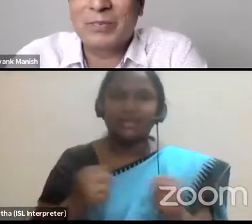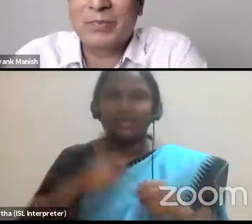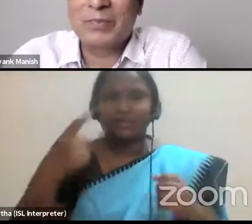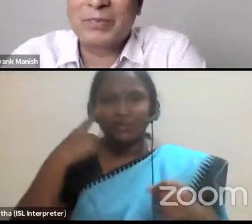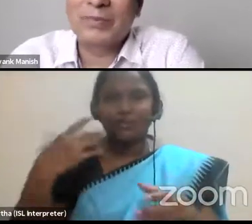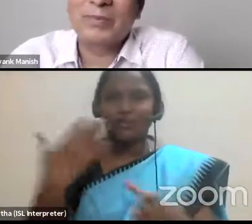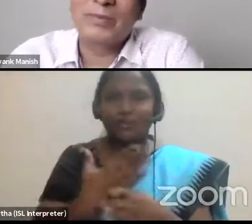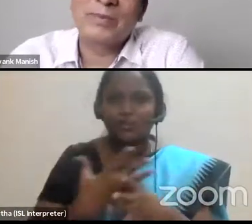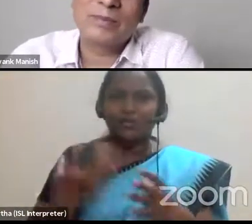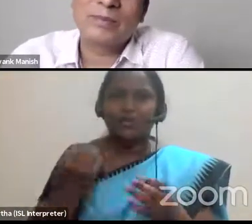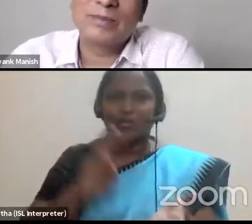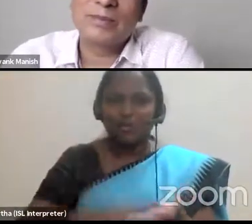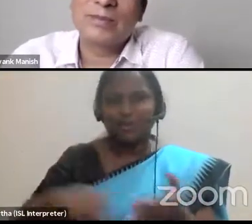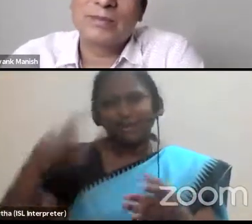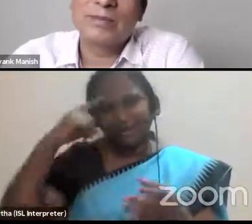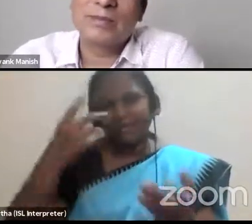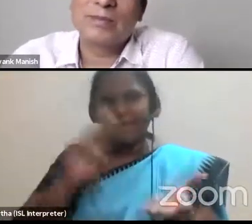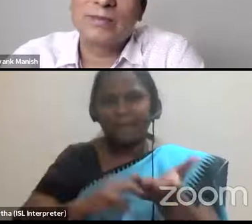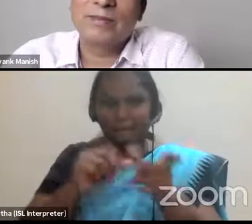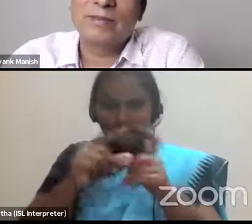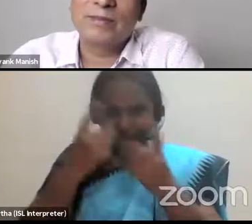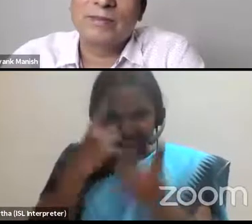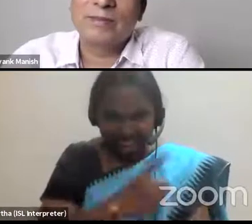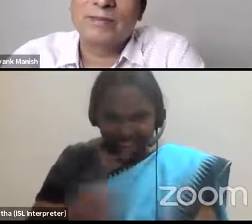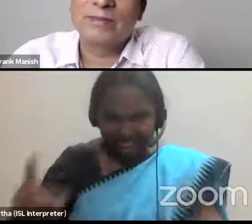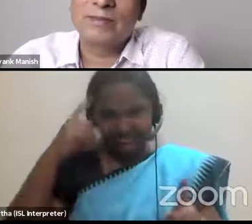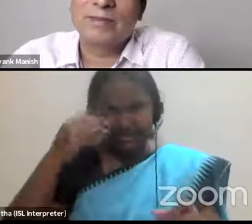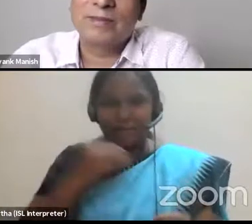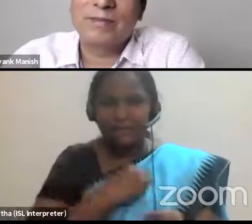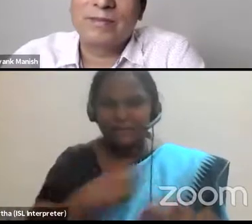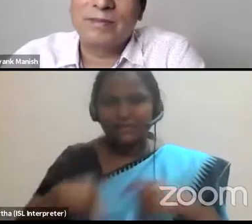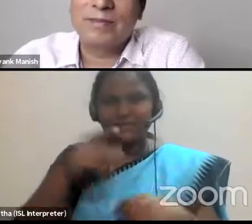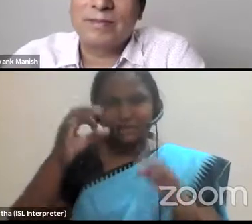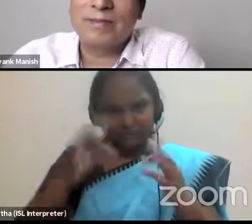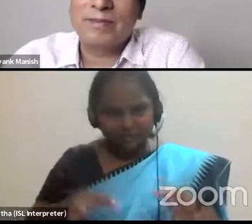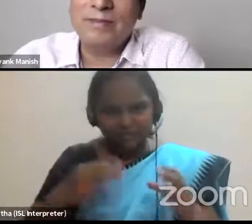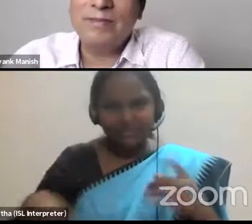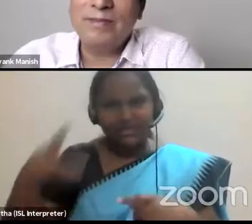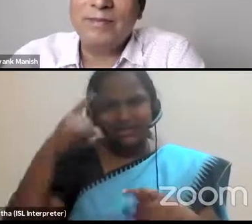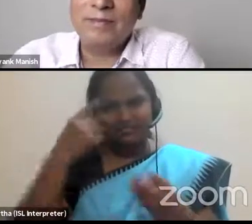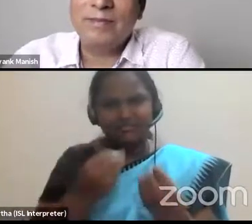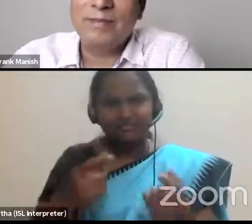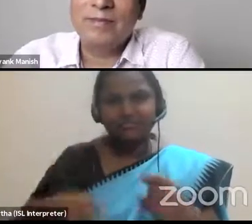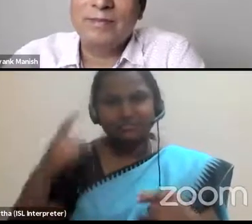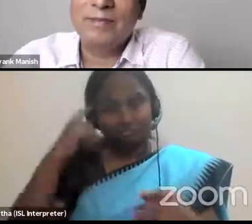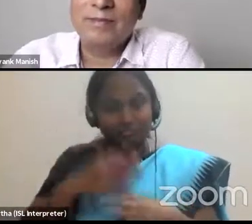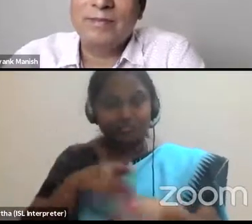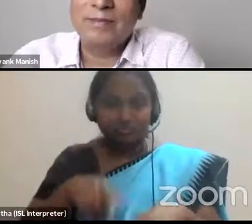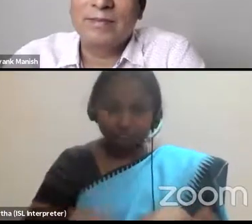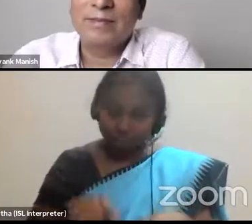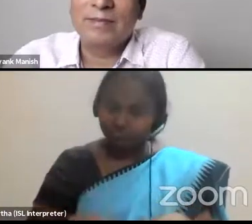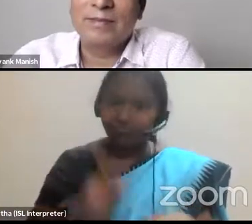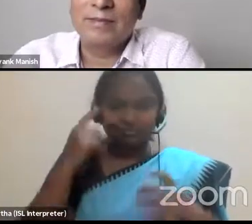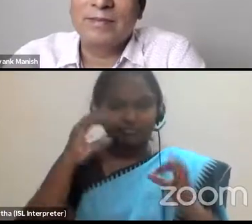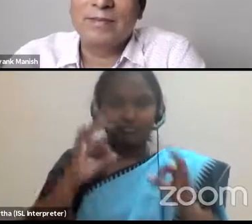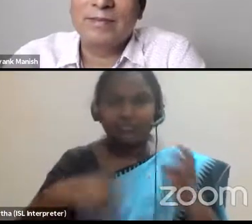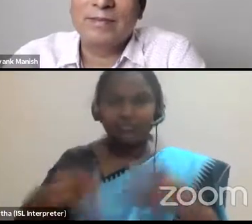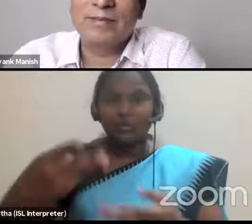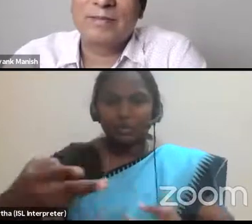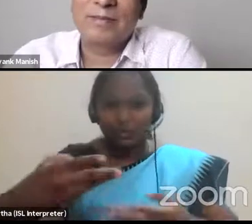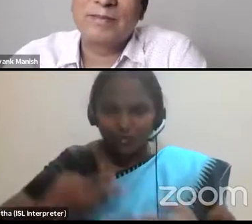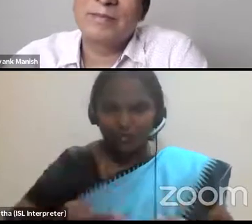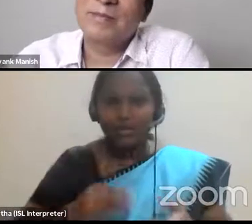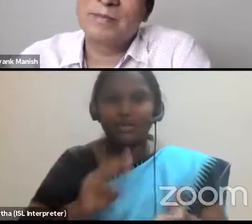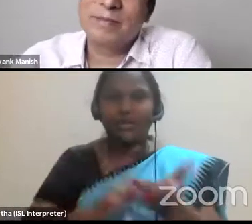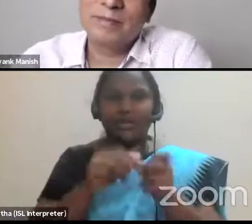been working on MAP on delivering these immersive, really bleeding edge, cutting edge technologies. So welcome, Mayank, and there